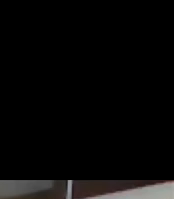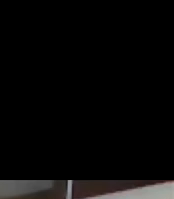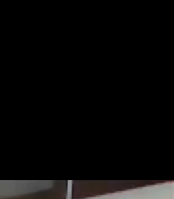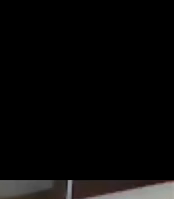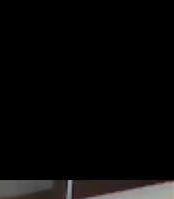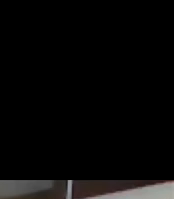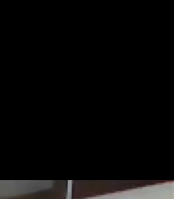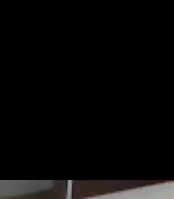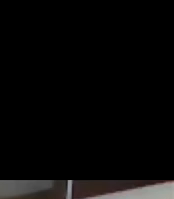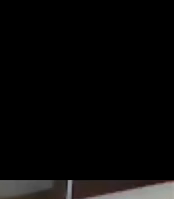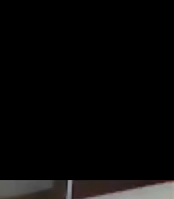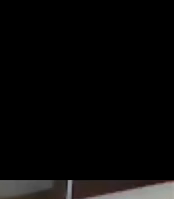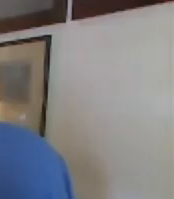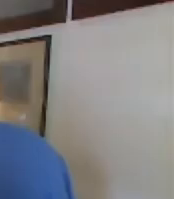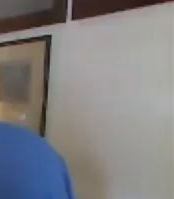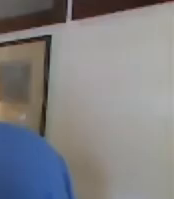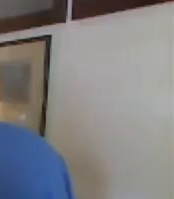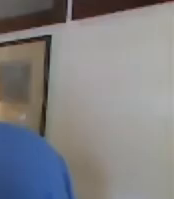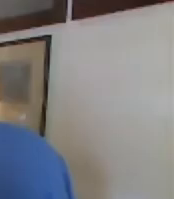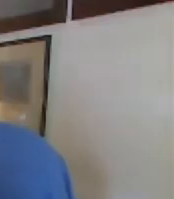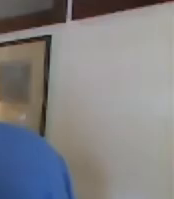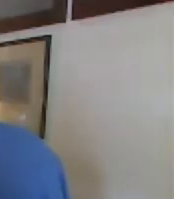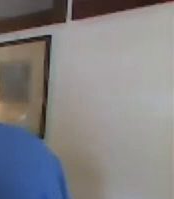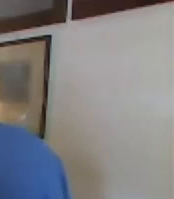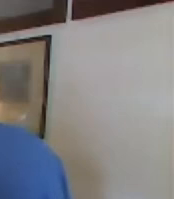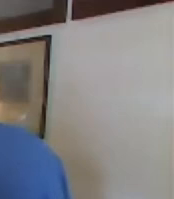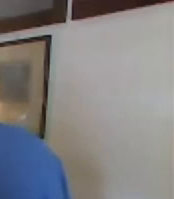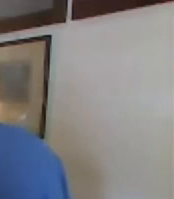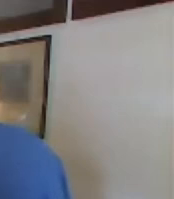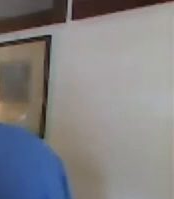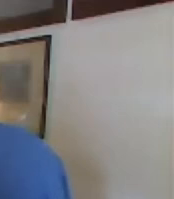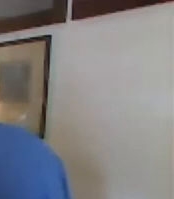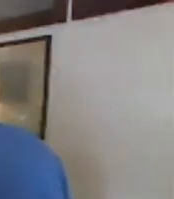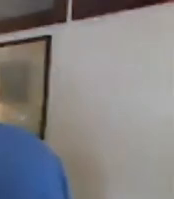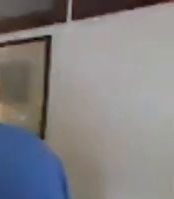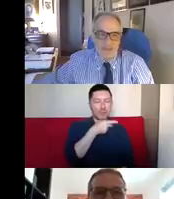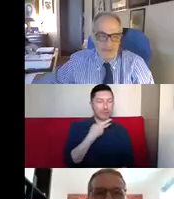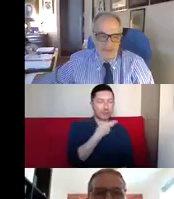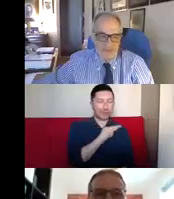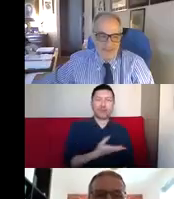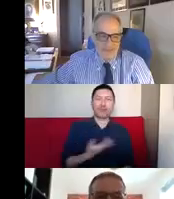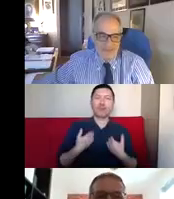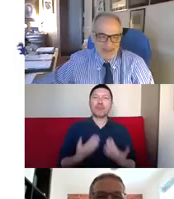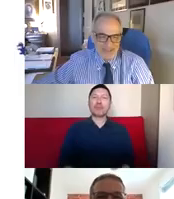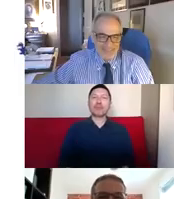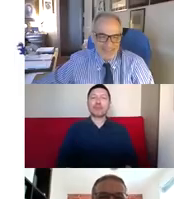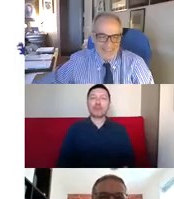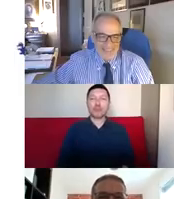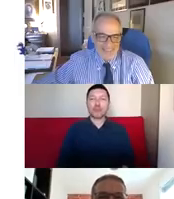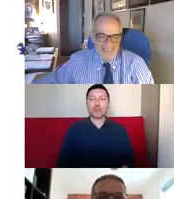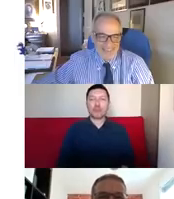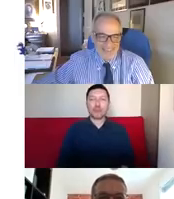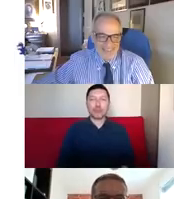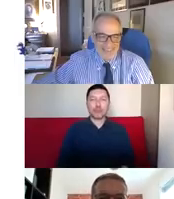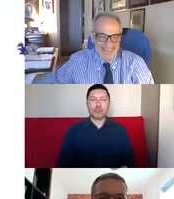the floor is yours. I mute myself, so you have the screen all for you. Thank